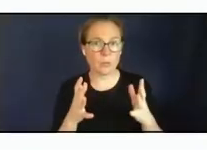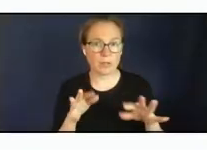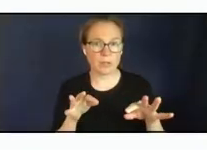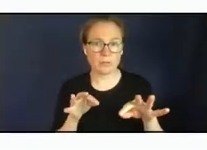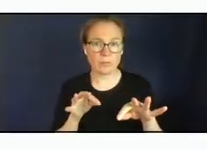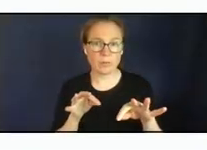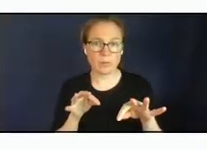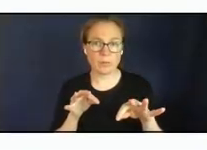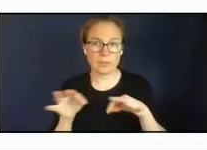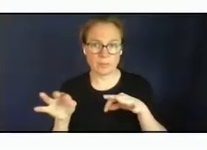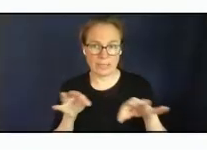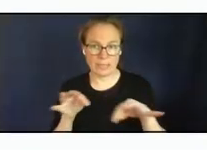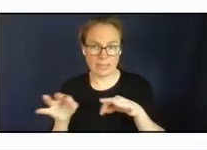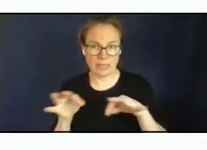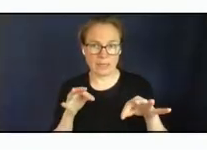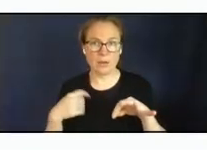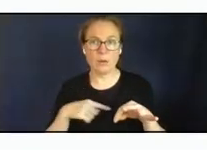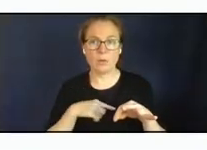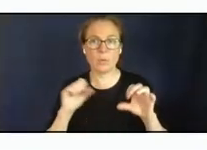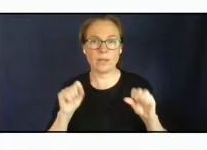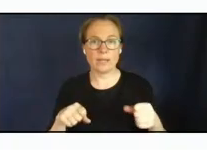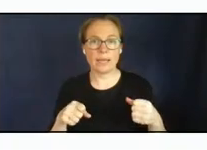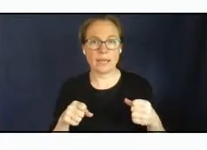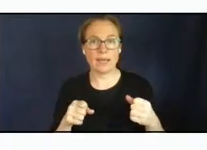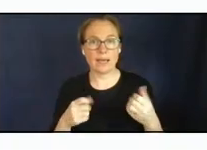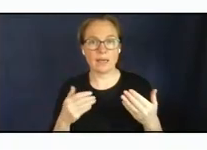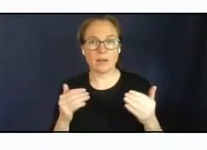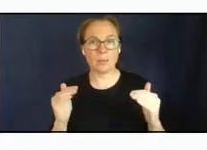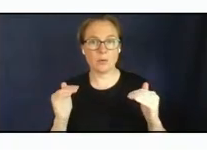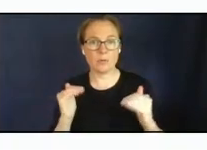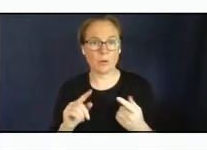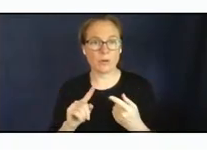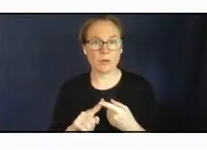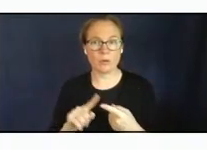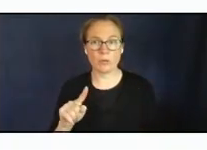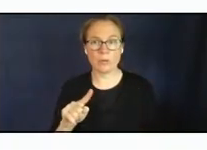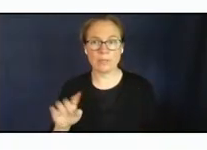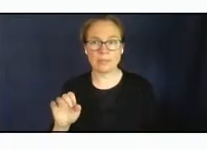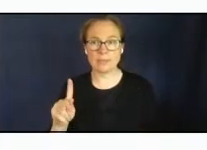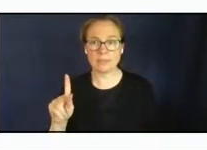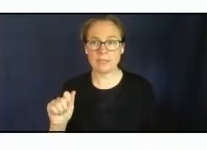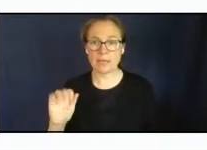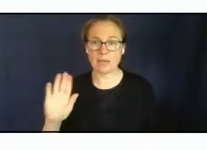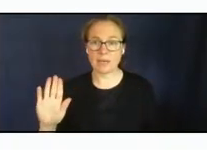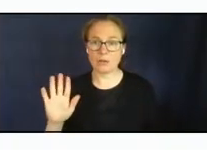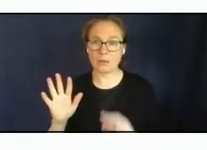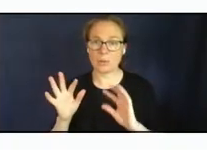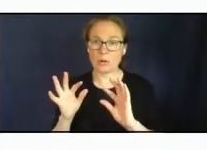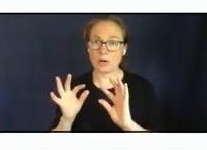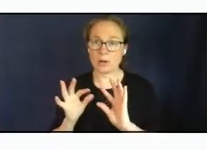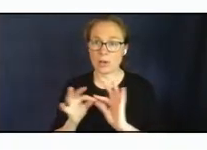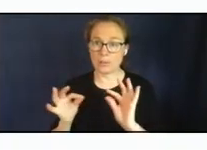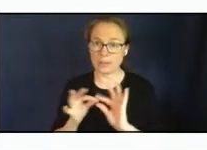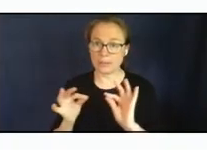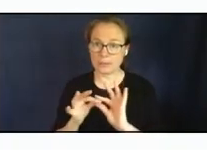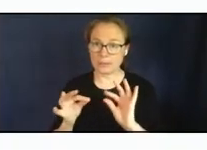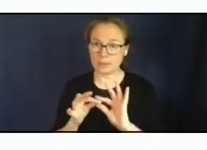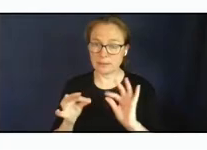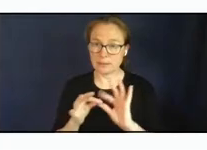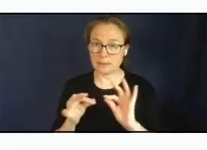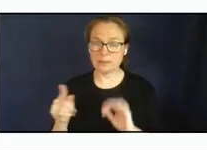we can move forward to Mr. Zika's comment. Yeah, similar to what I